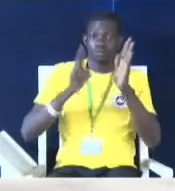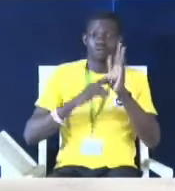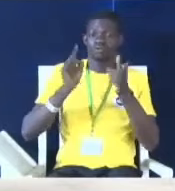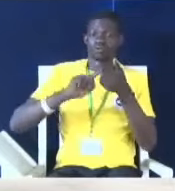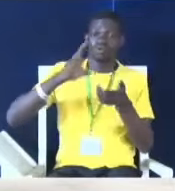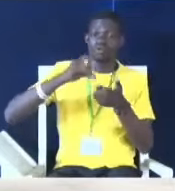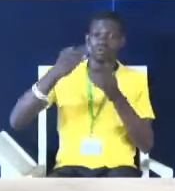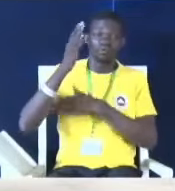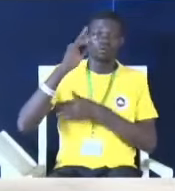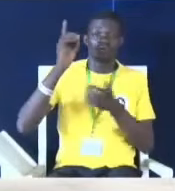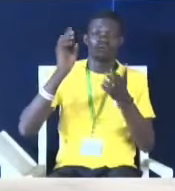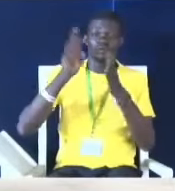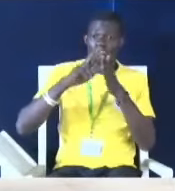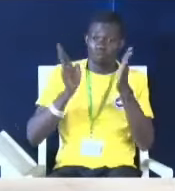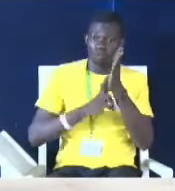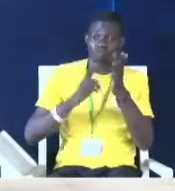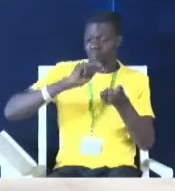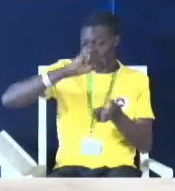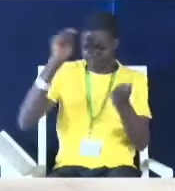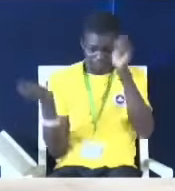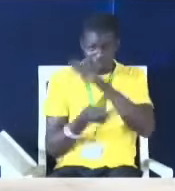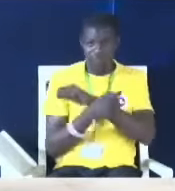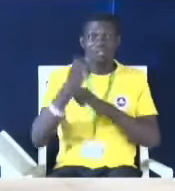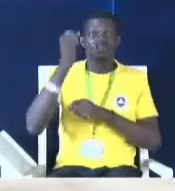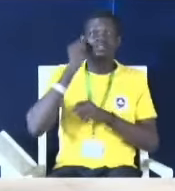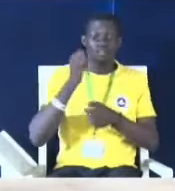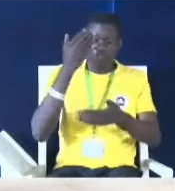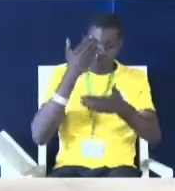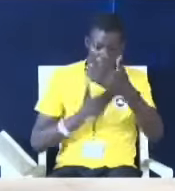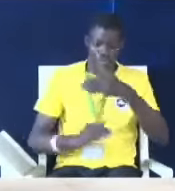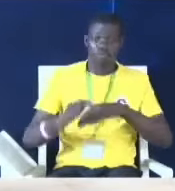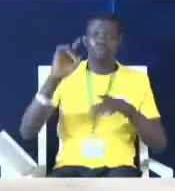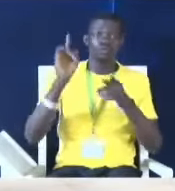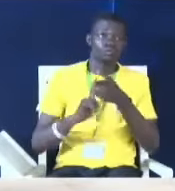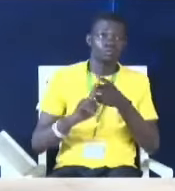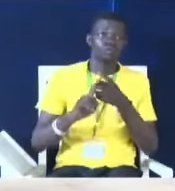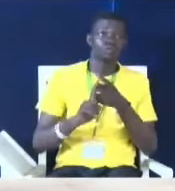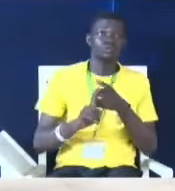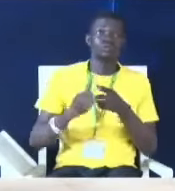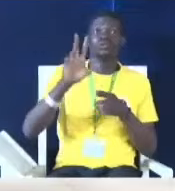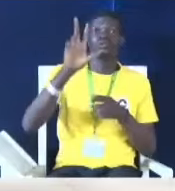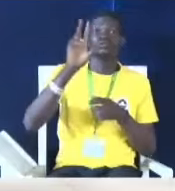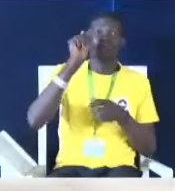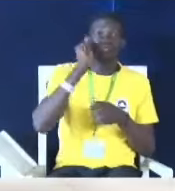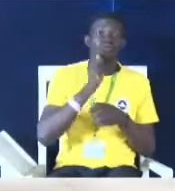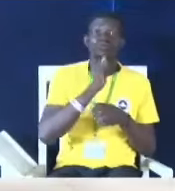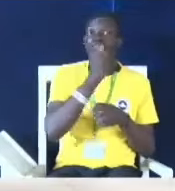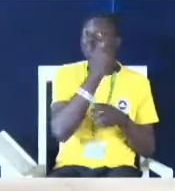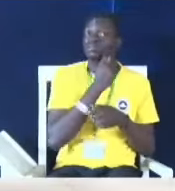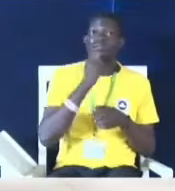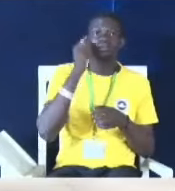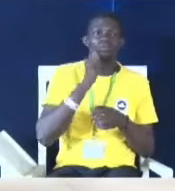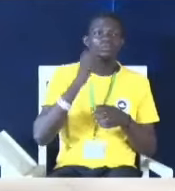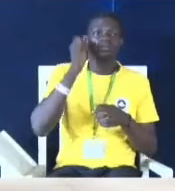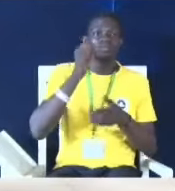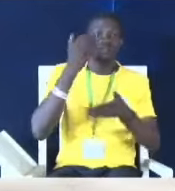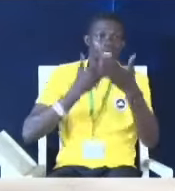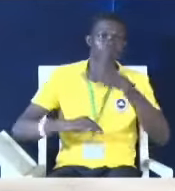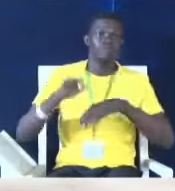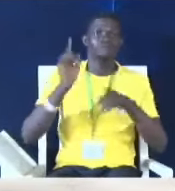the report changed. She gave birth to a set of twins.